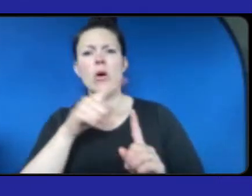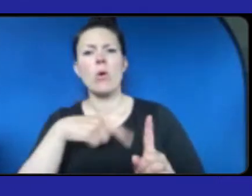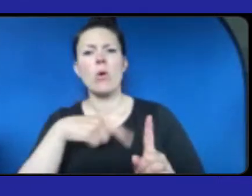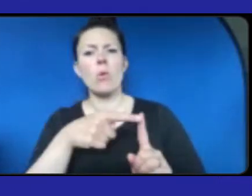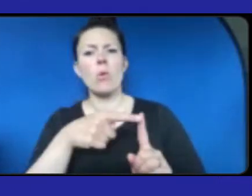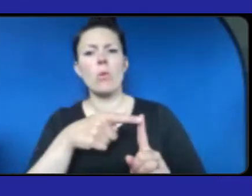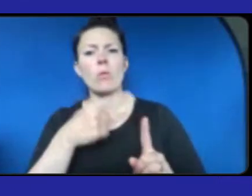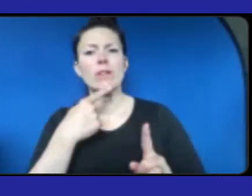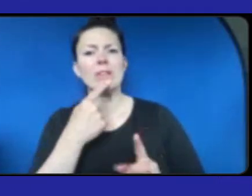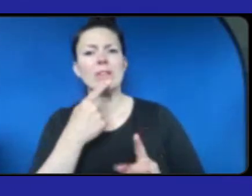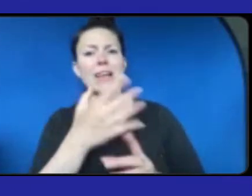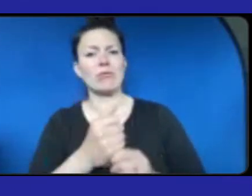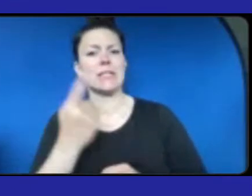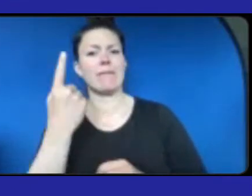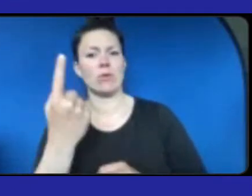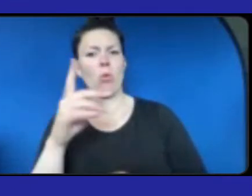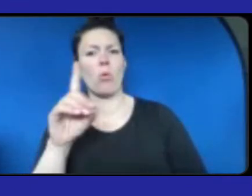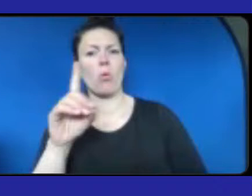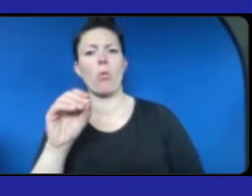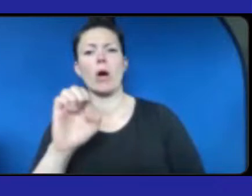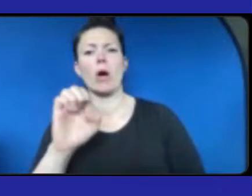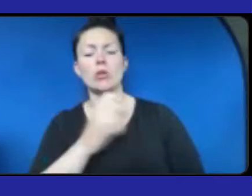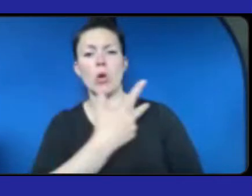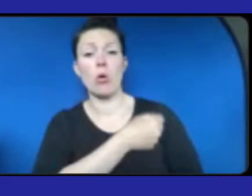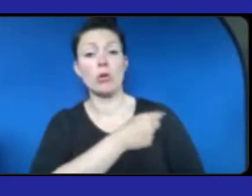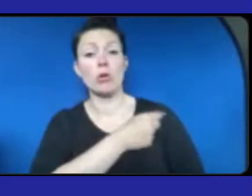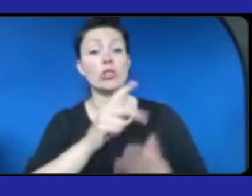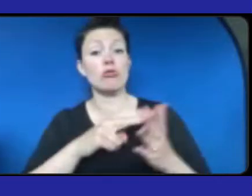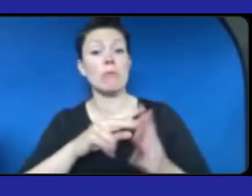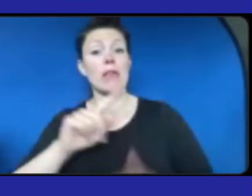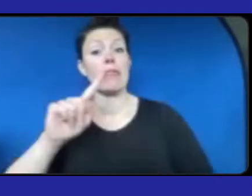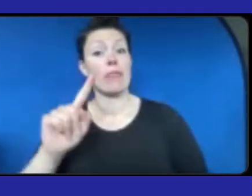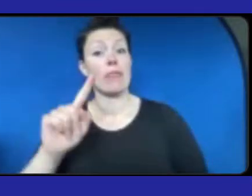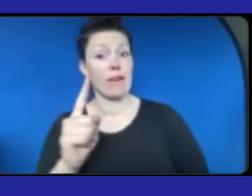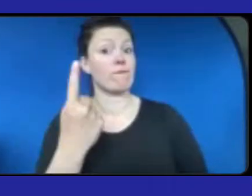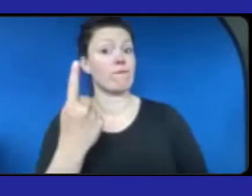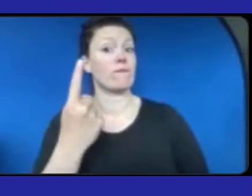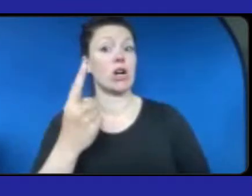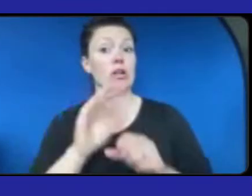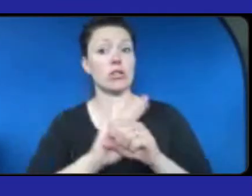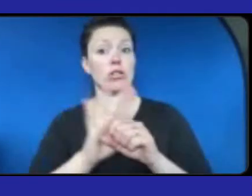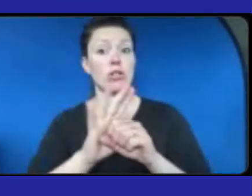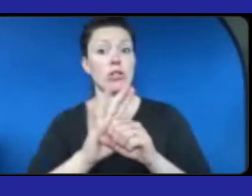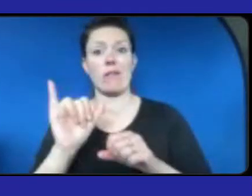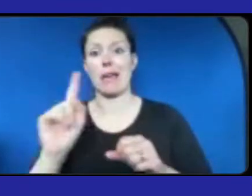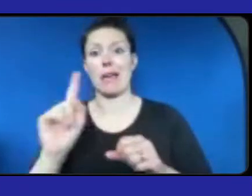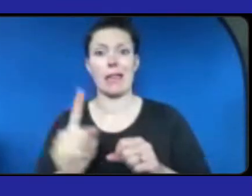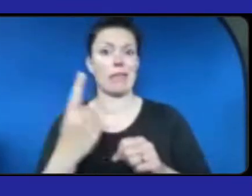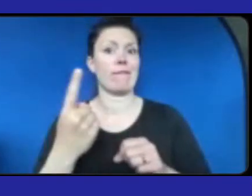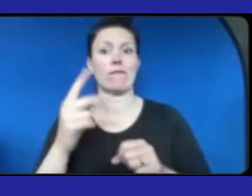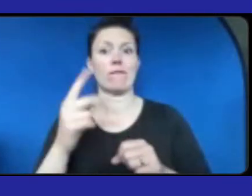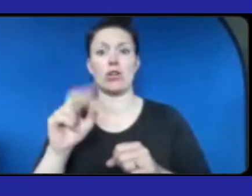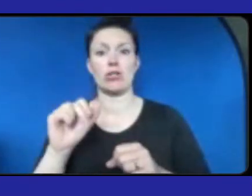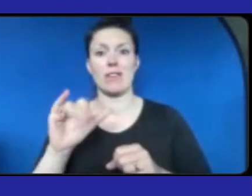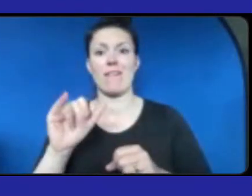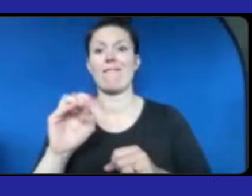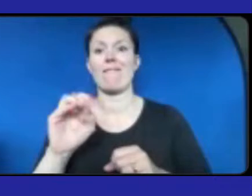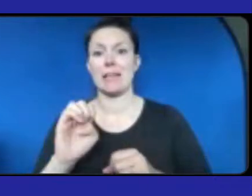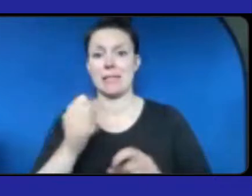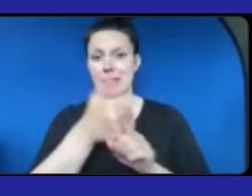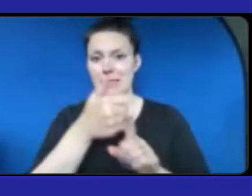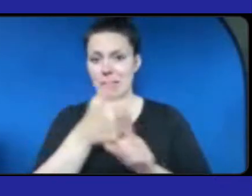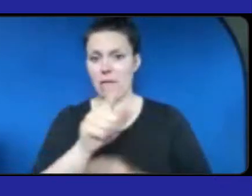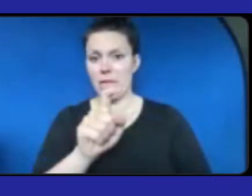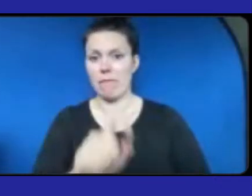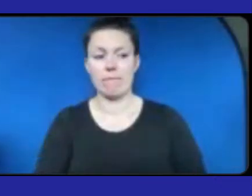received 1 dose, do you mean the first COVID, like the very first vaccine? So